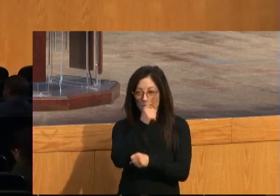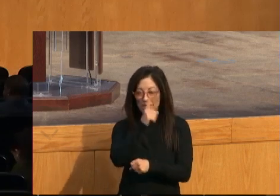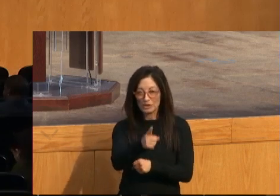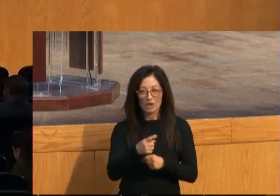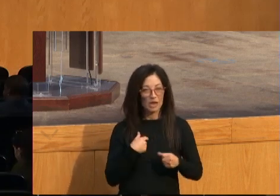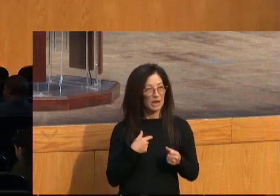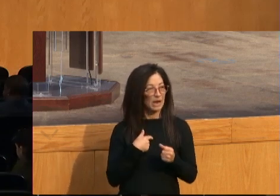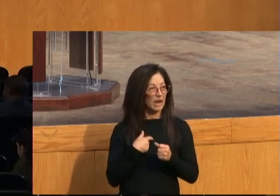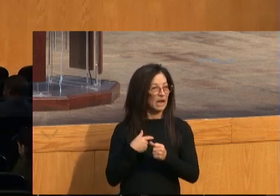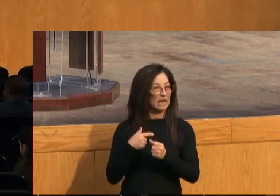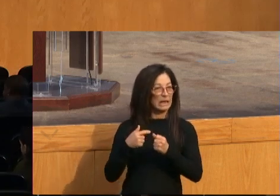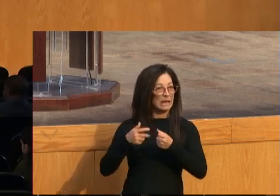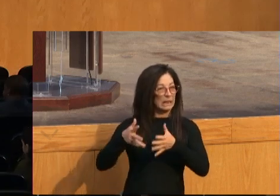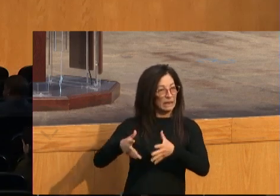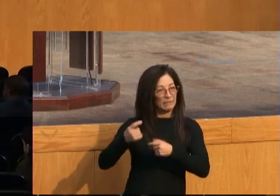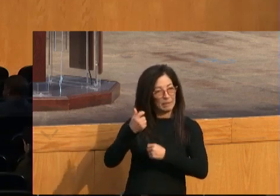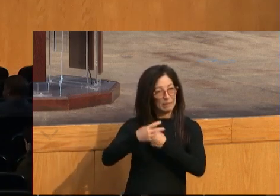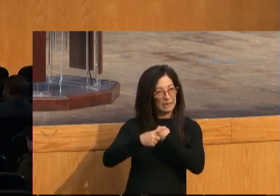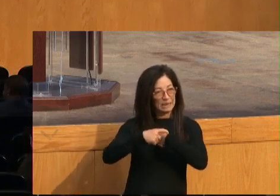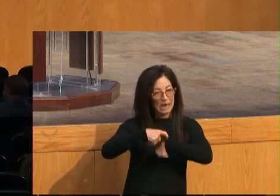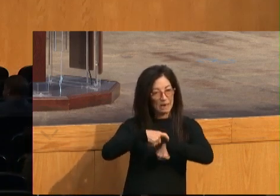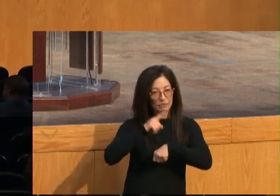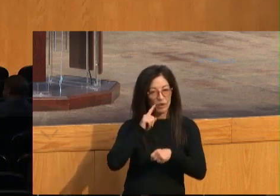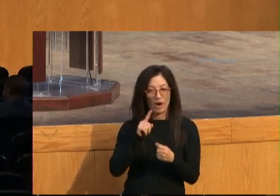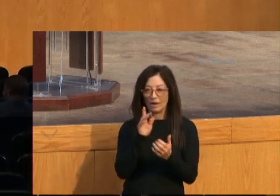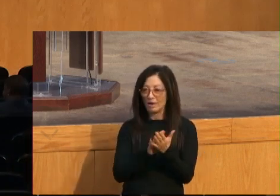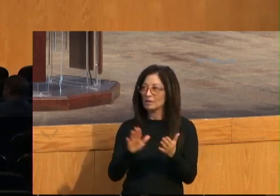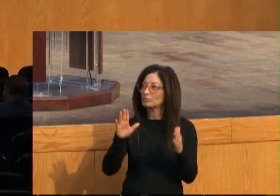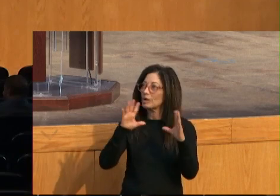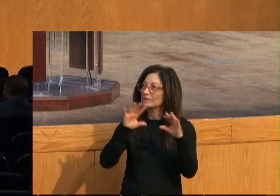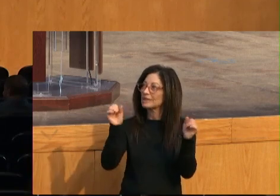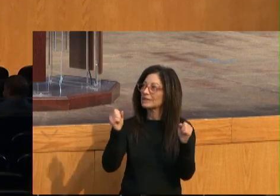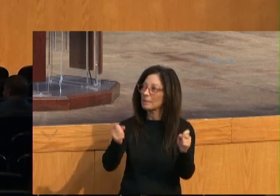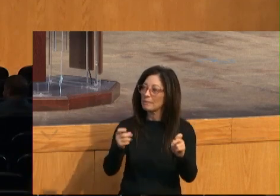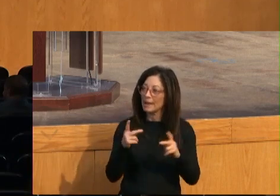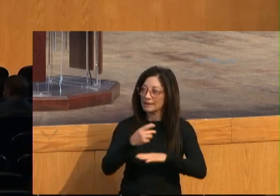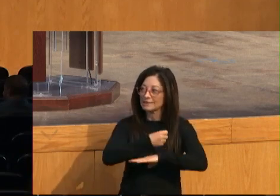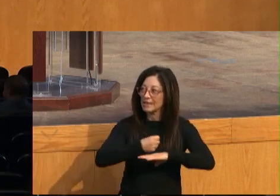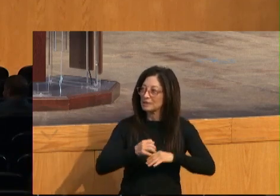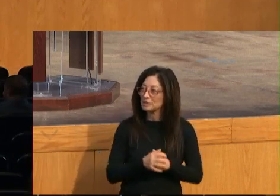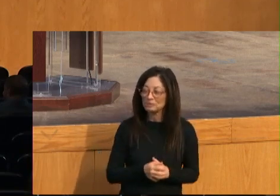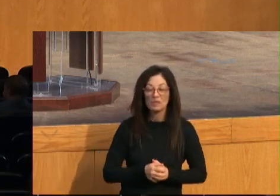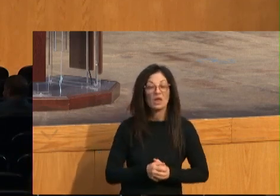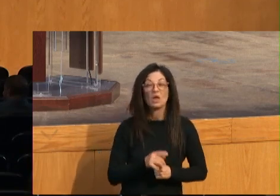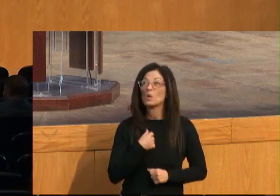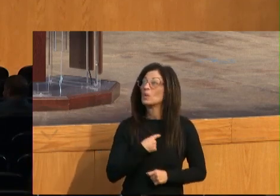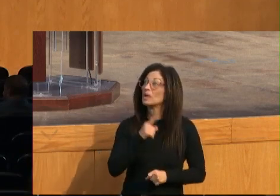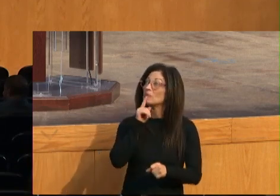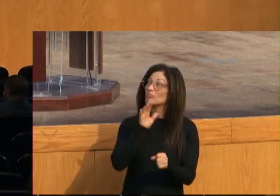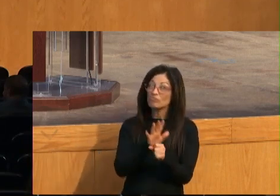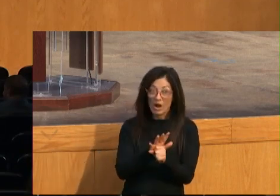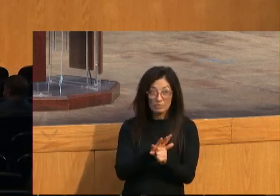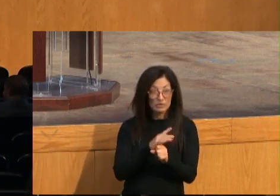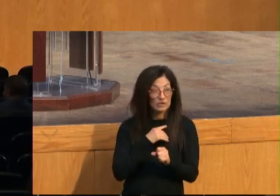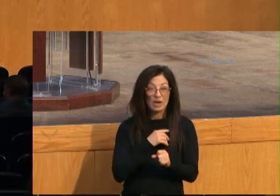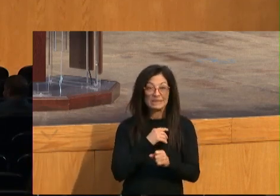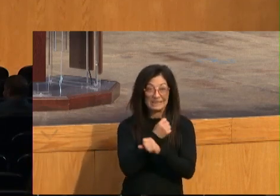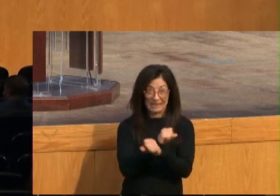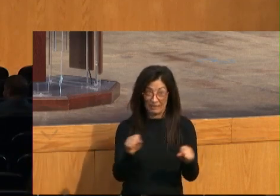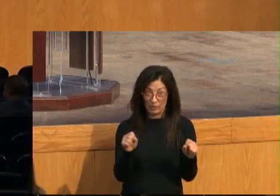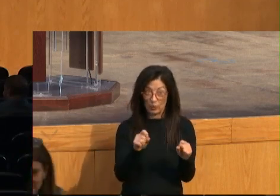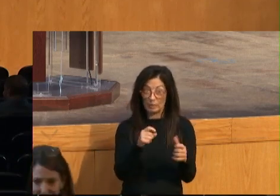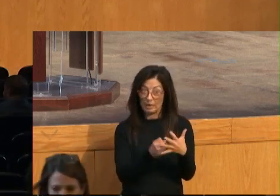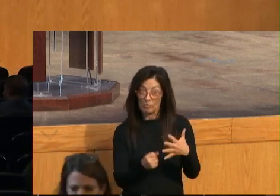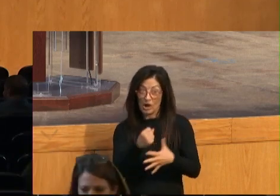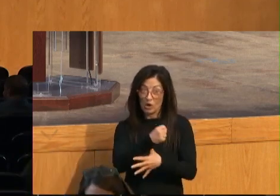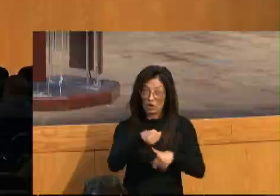on stage today. All right. We promised that safety would remain a priority of this campus,